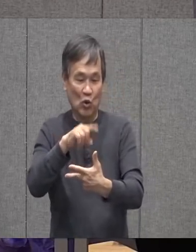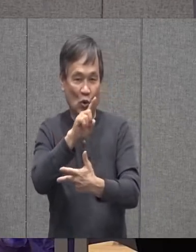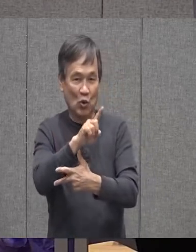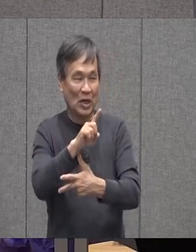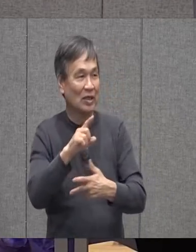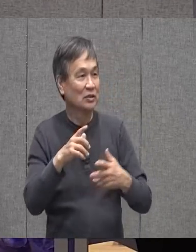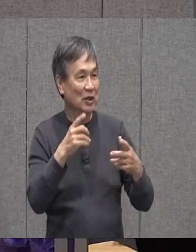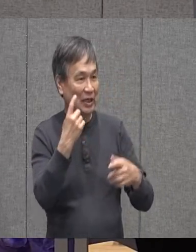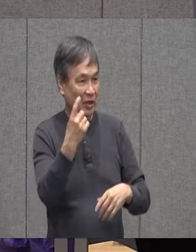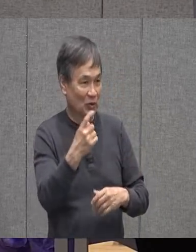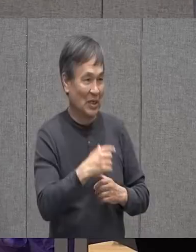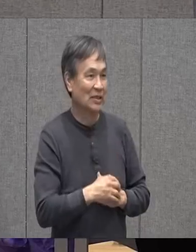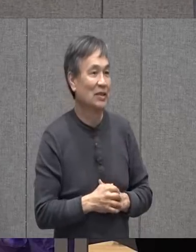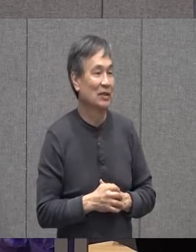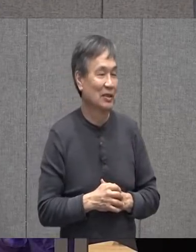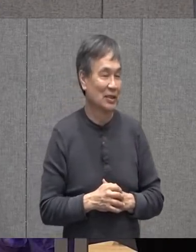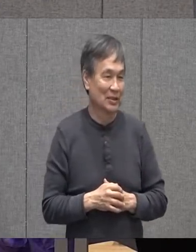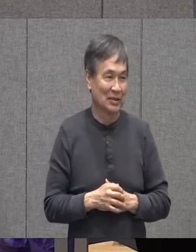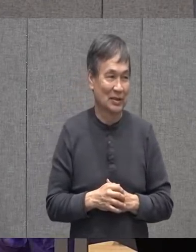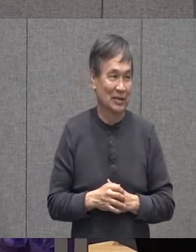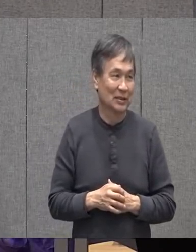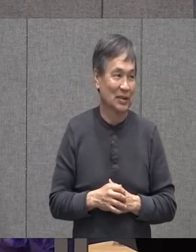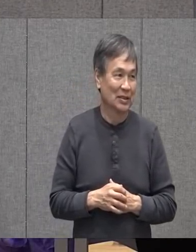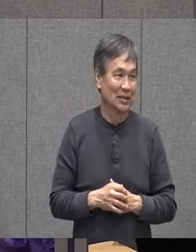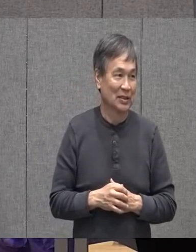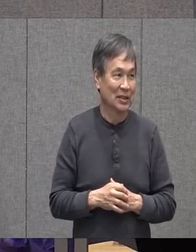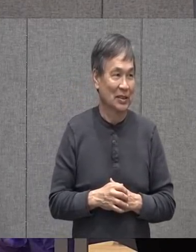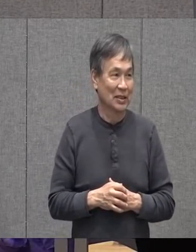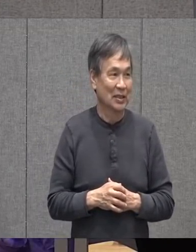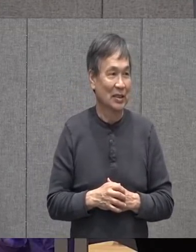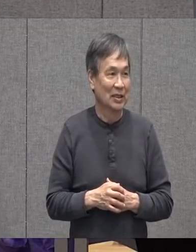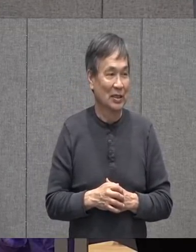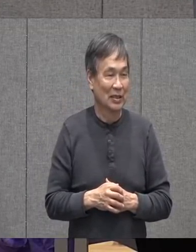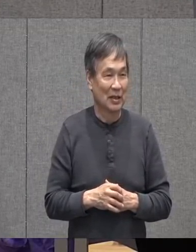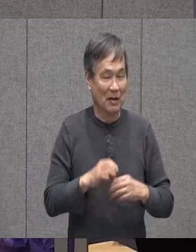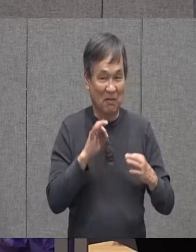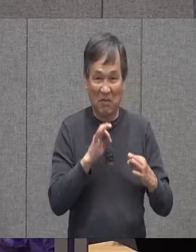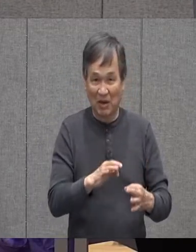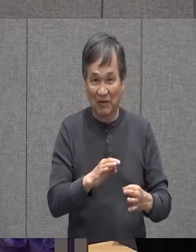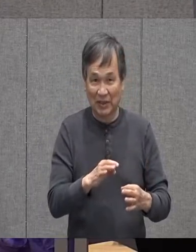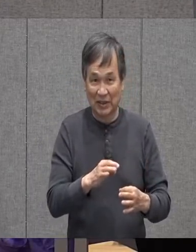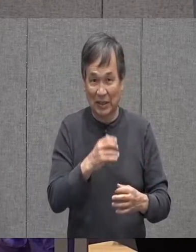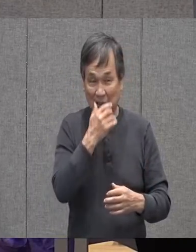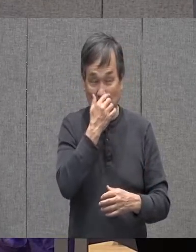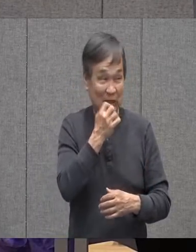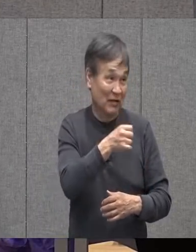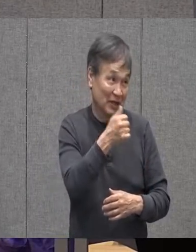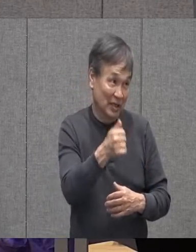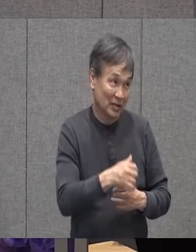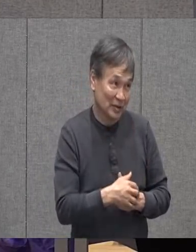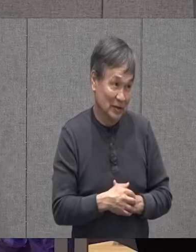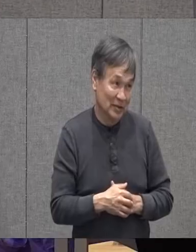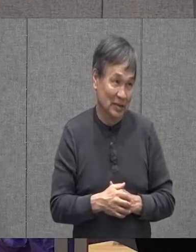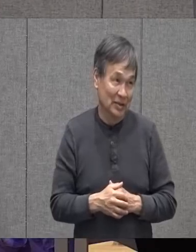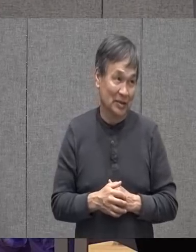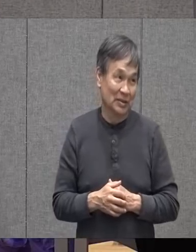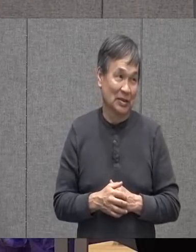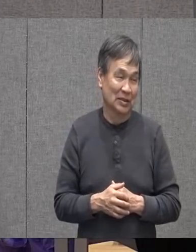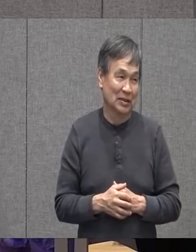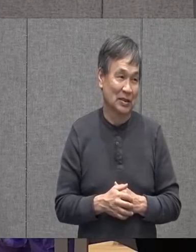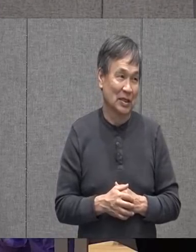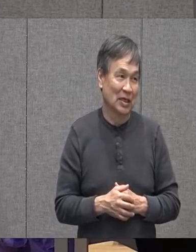get a 1 and I can cross that 1 off. Perfect. But I think you got another one there too. I do?